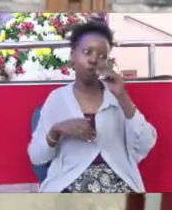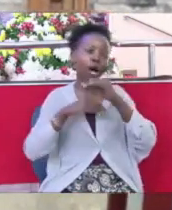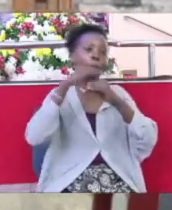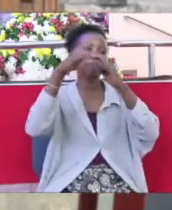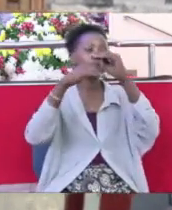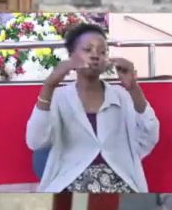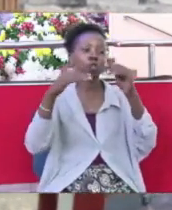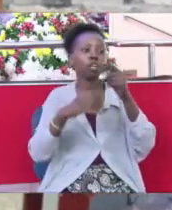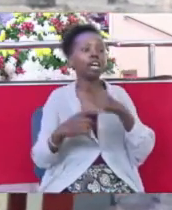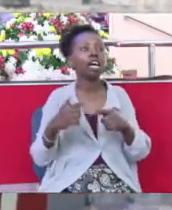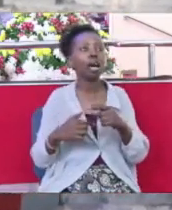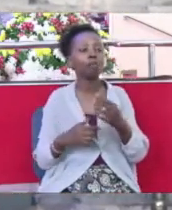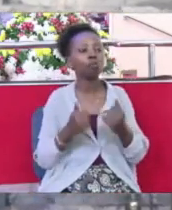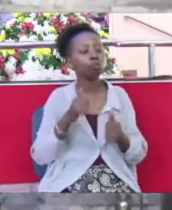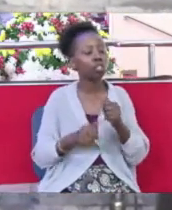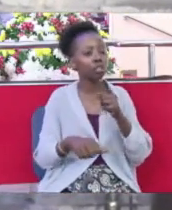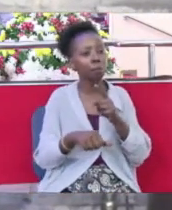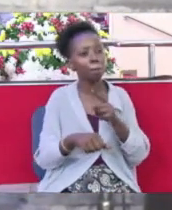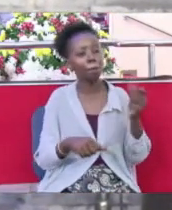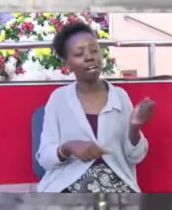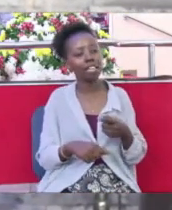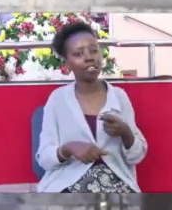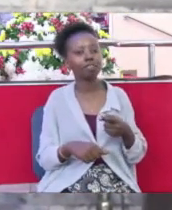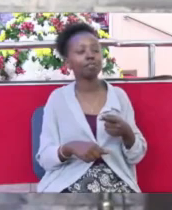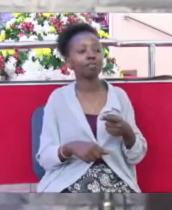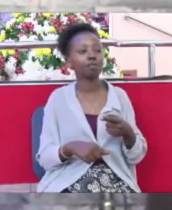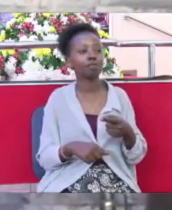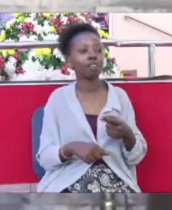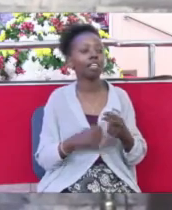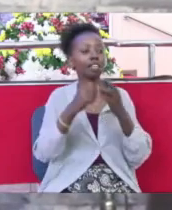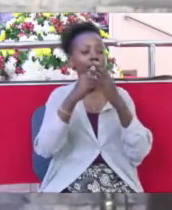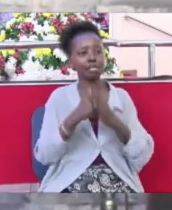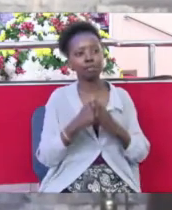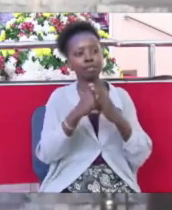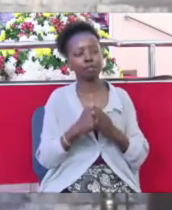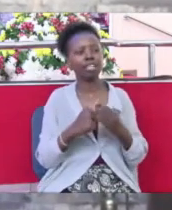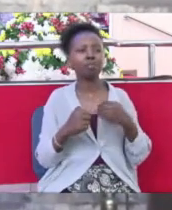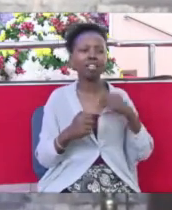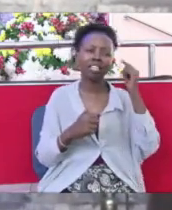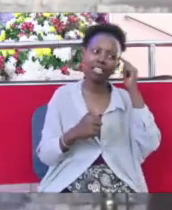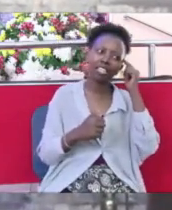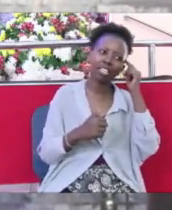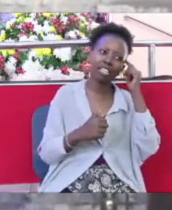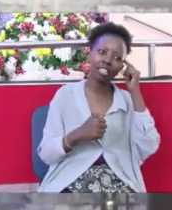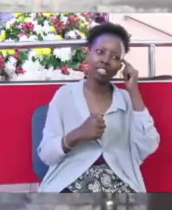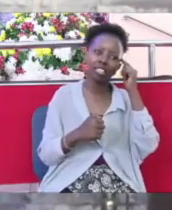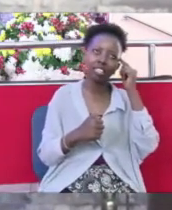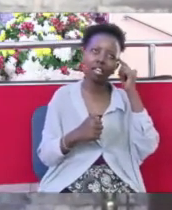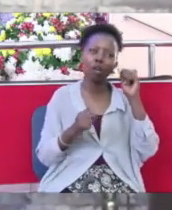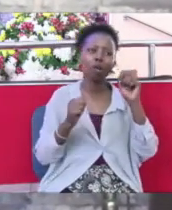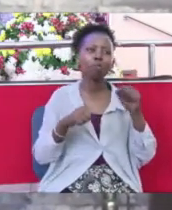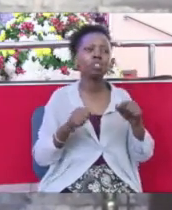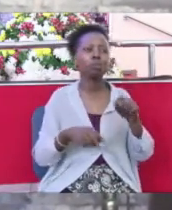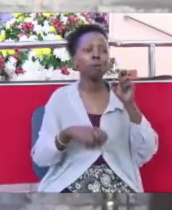of September. Ilikuja mwezi wa 9. And then I thought that was there, that was it, and now I knew now I have to go back to school. Hapo nilijua